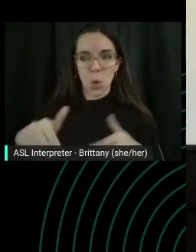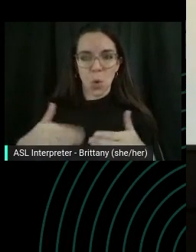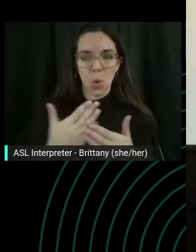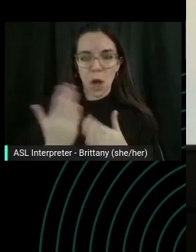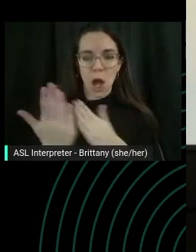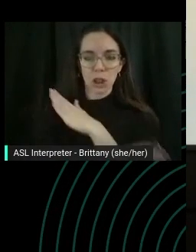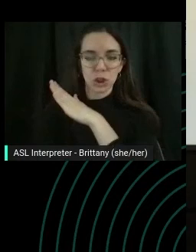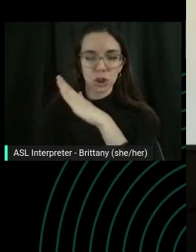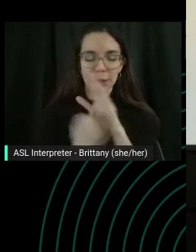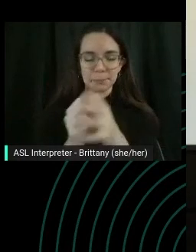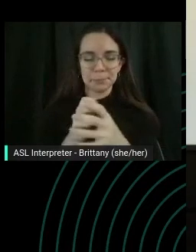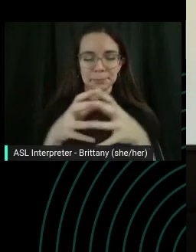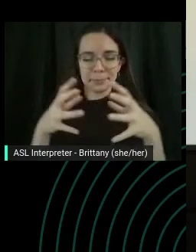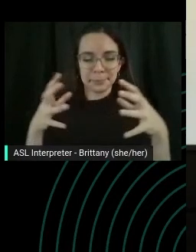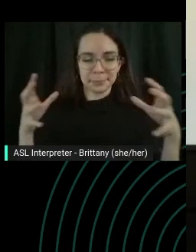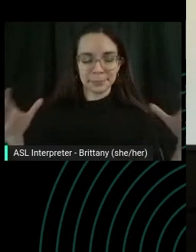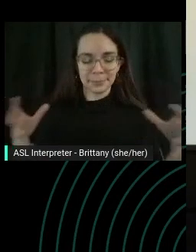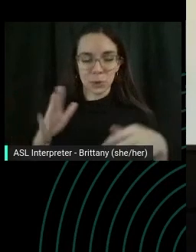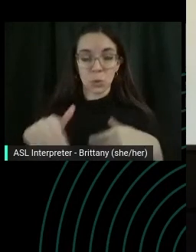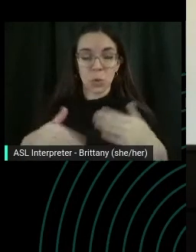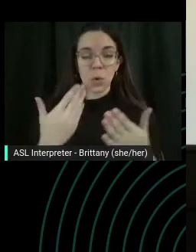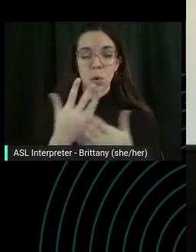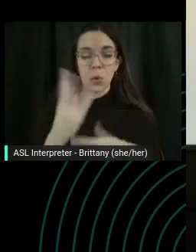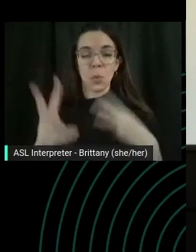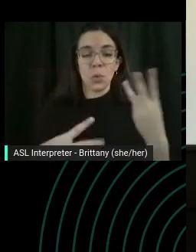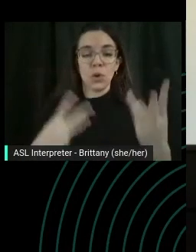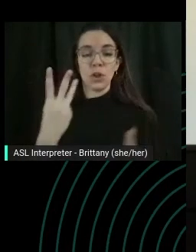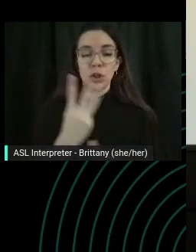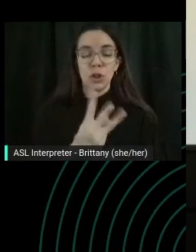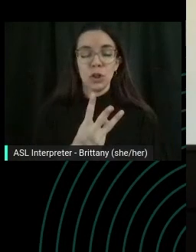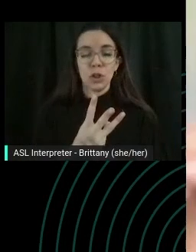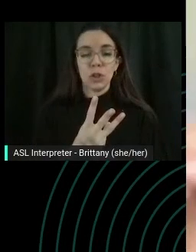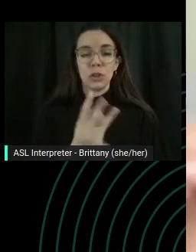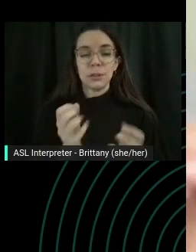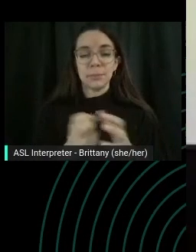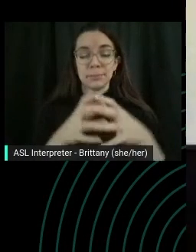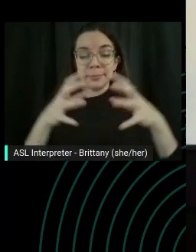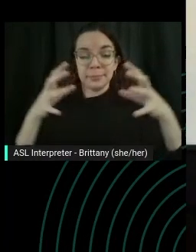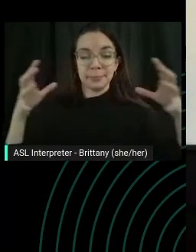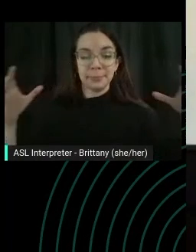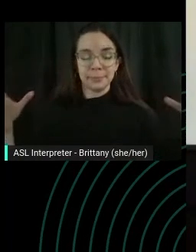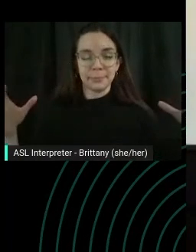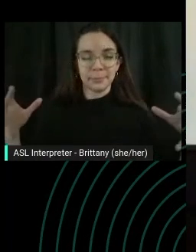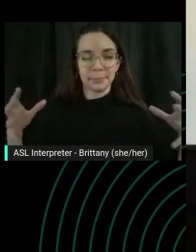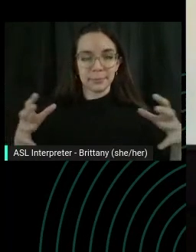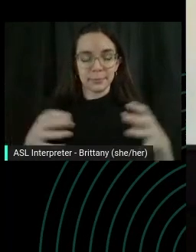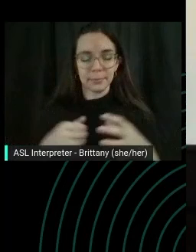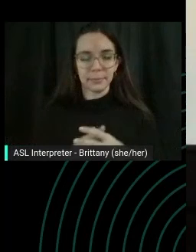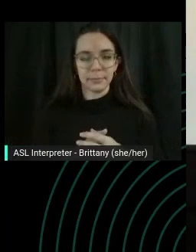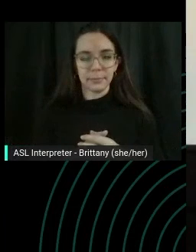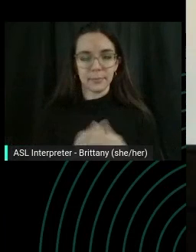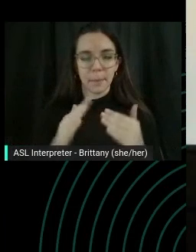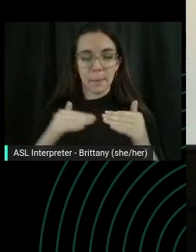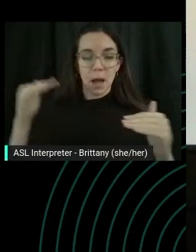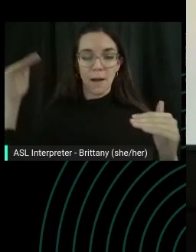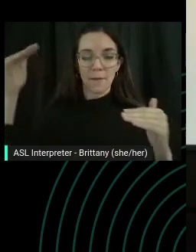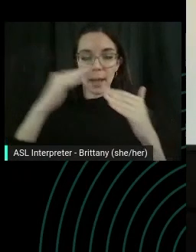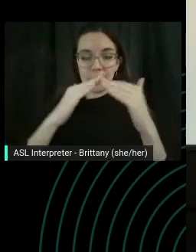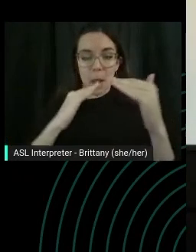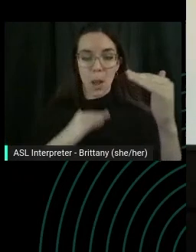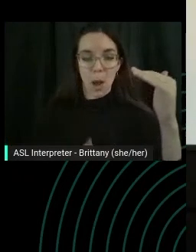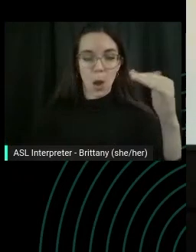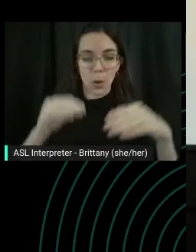country, to the entire world, even above land and below, even the beings that are below